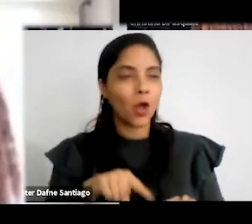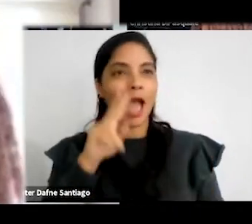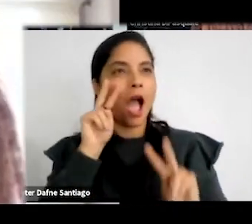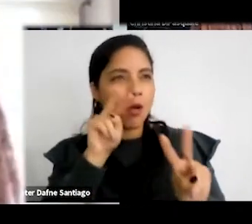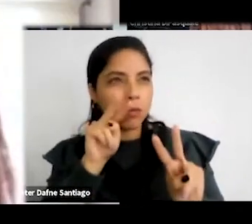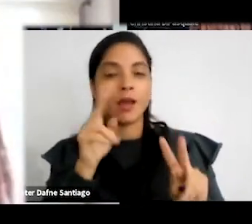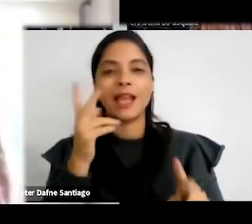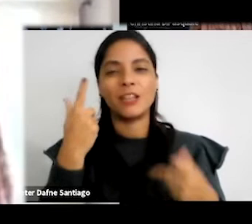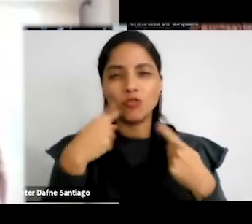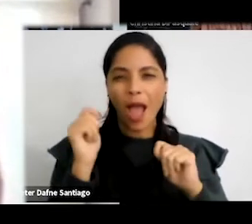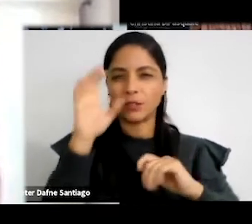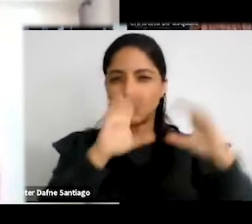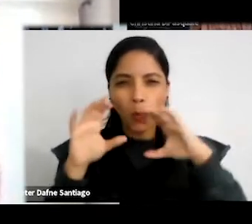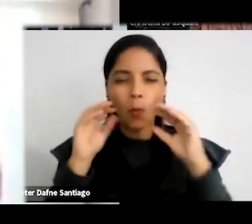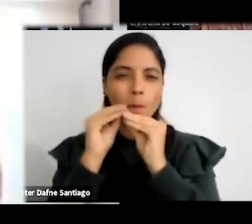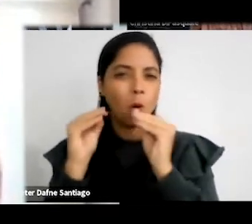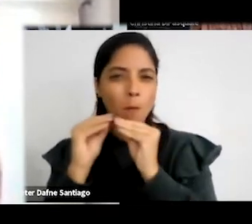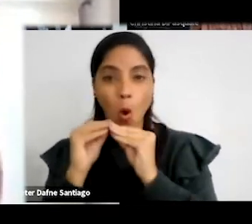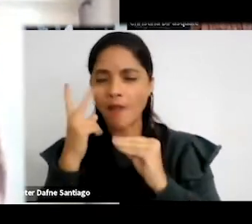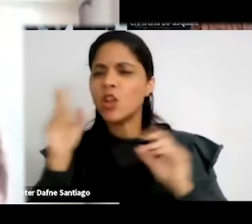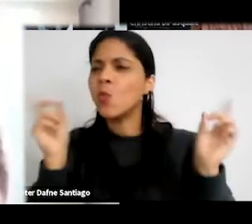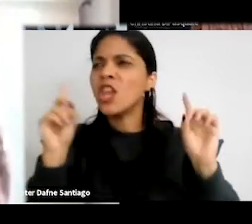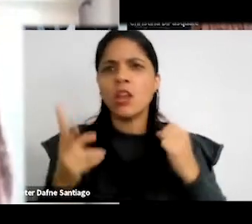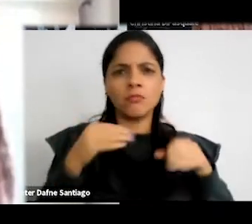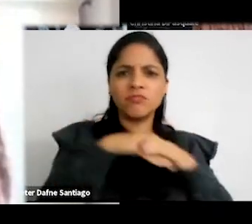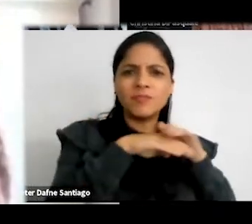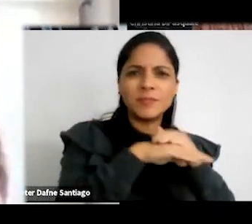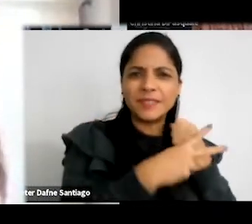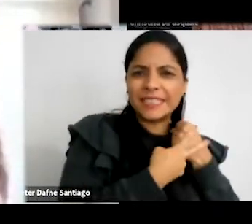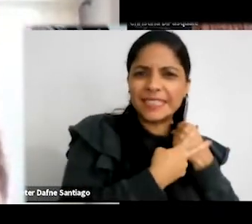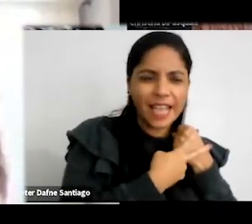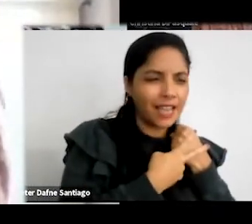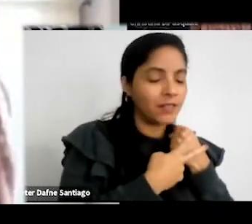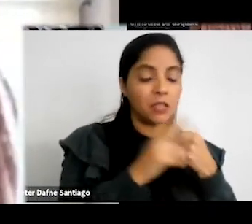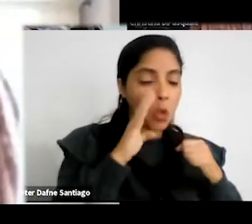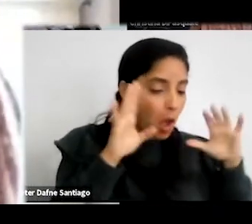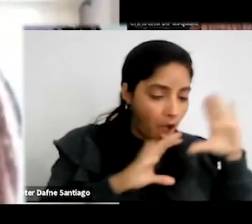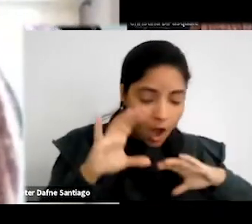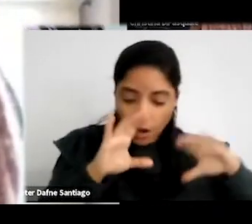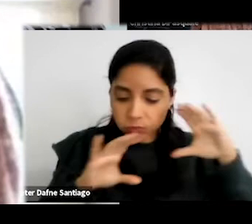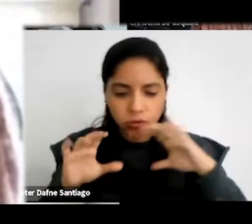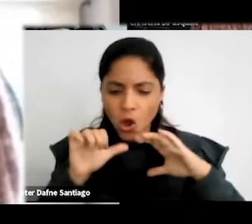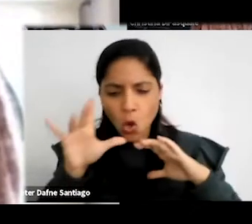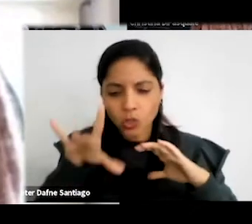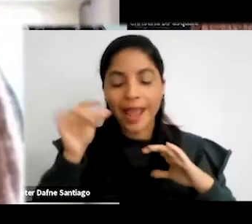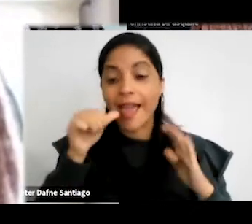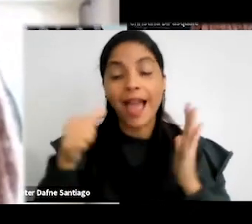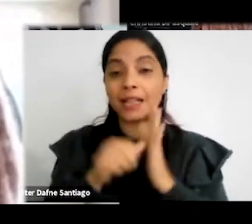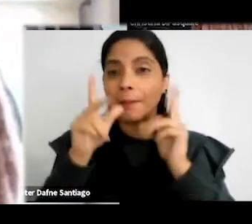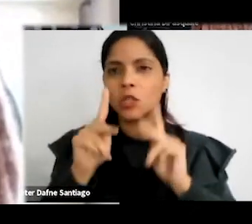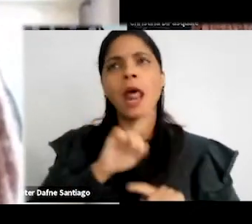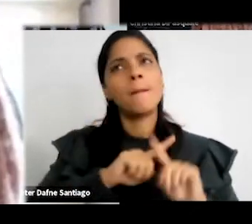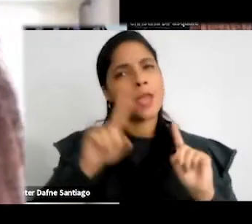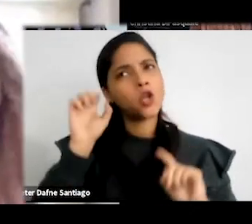saved anywhere. And while I still haven't found viewer letters, I found a rating sheet. And this